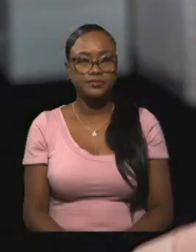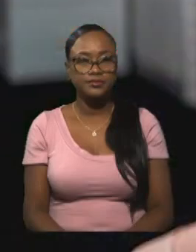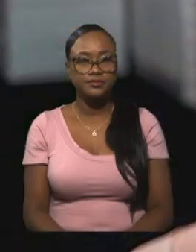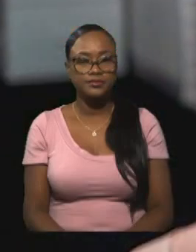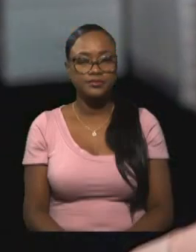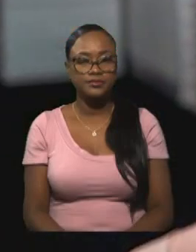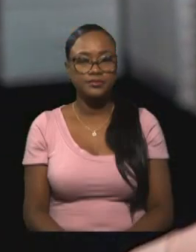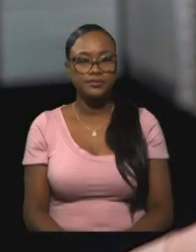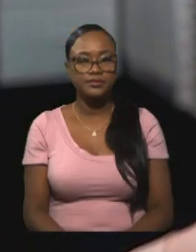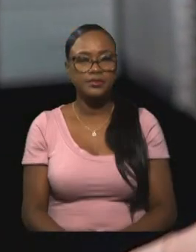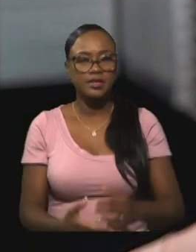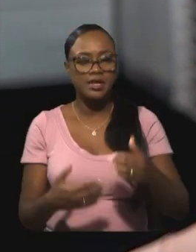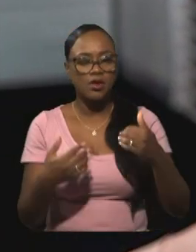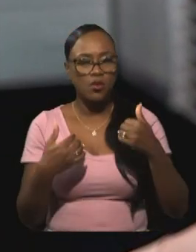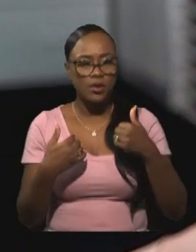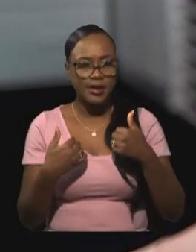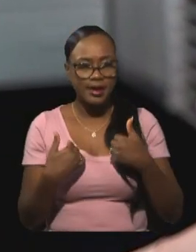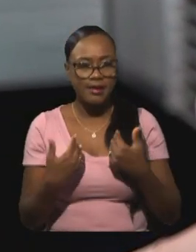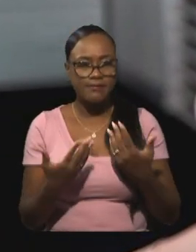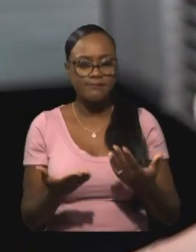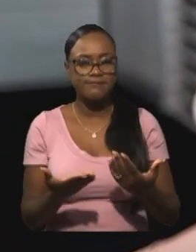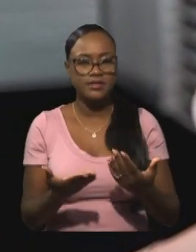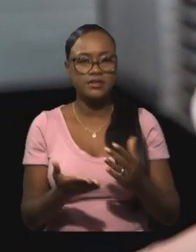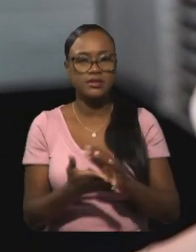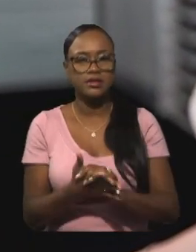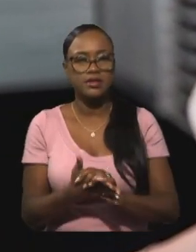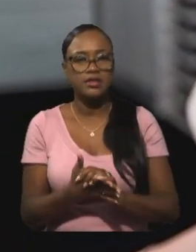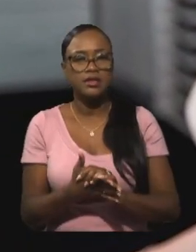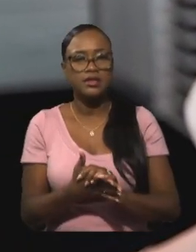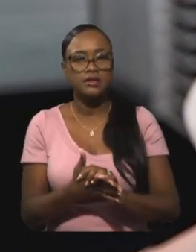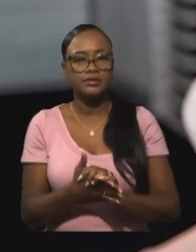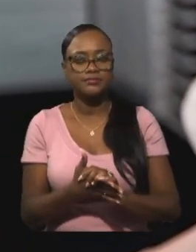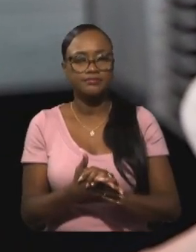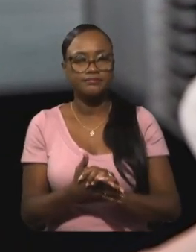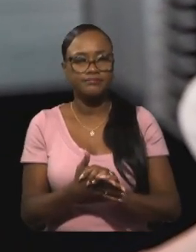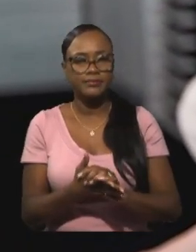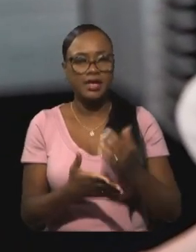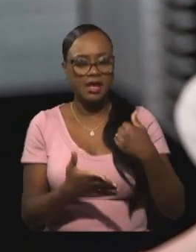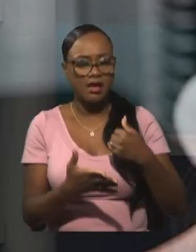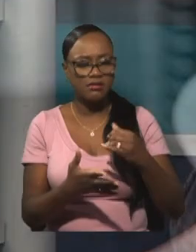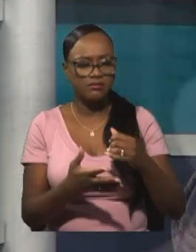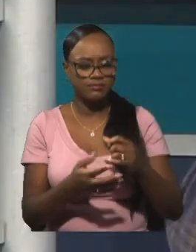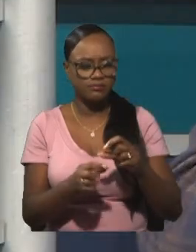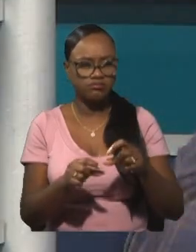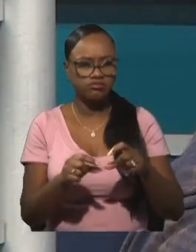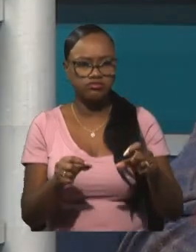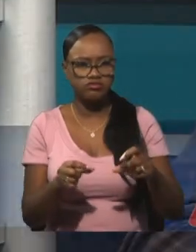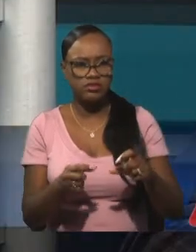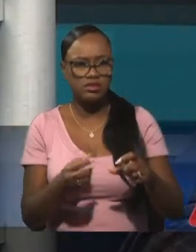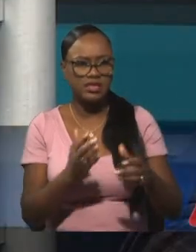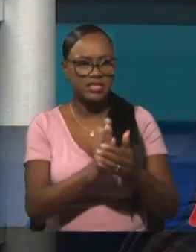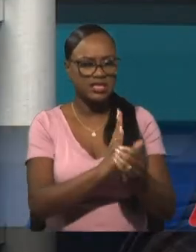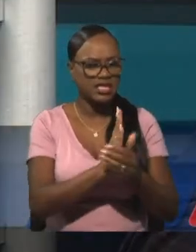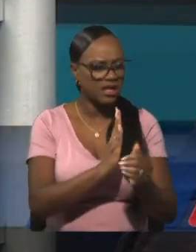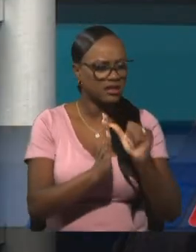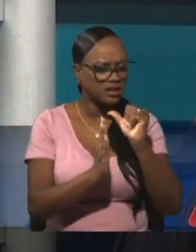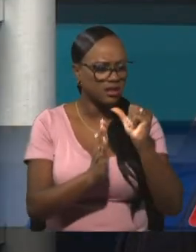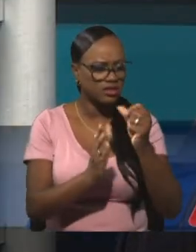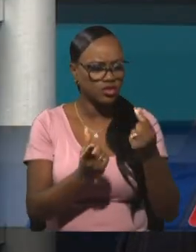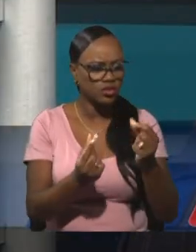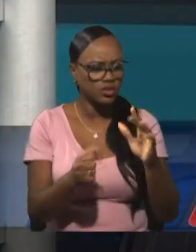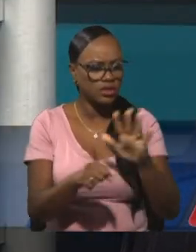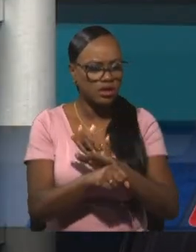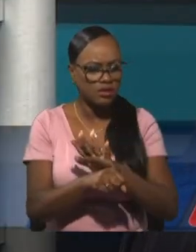So we have a pipeline that feeds qualified people. Right. So whether it be vocational, which we don't do enough of in my